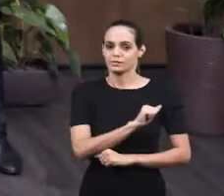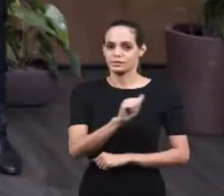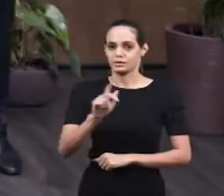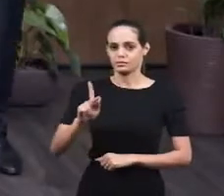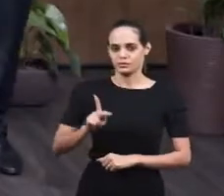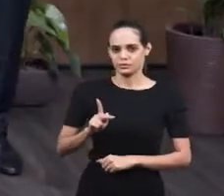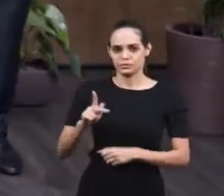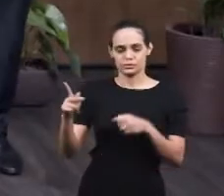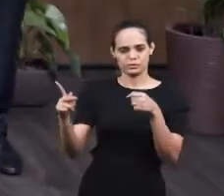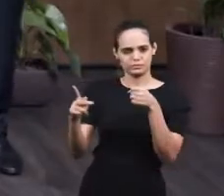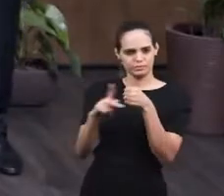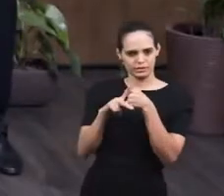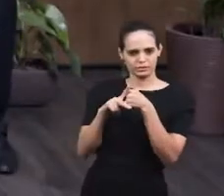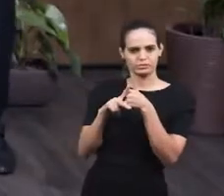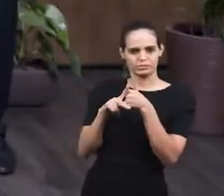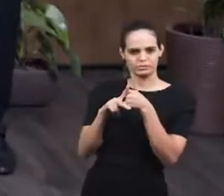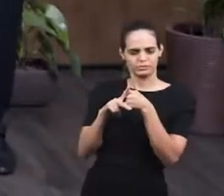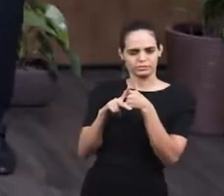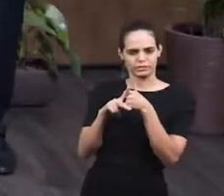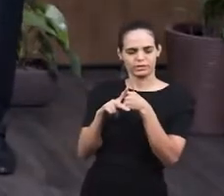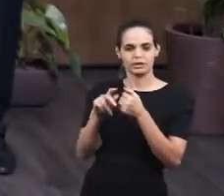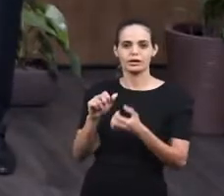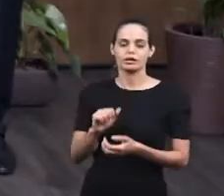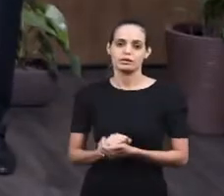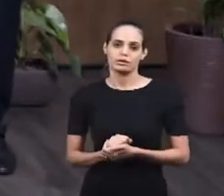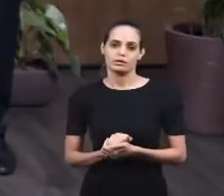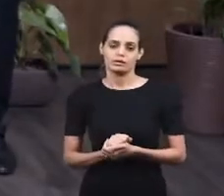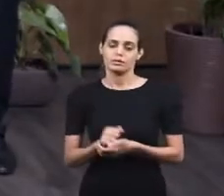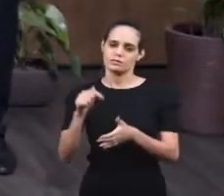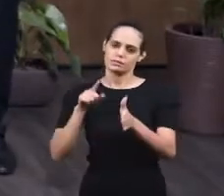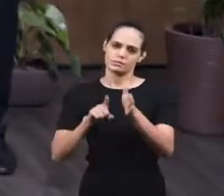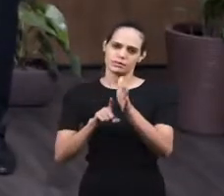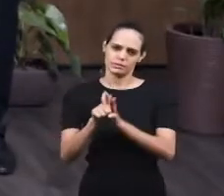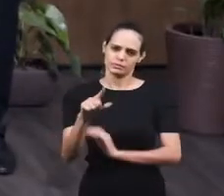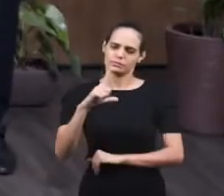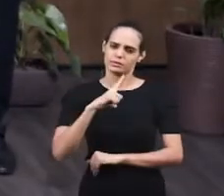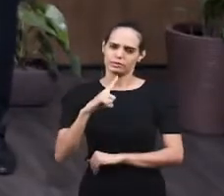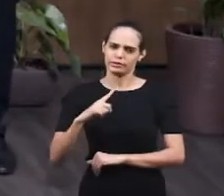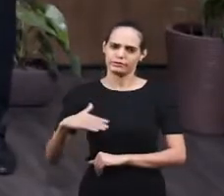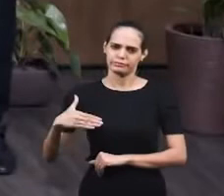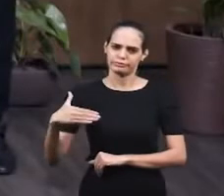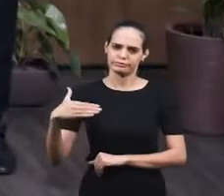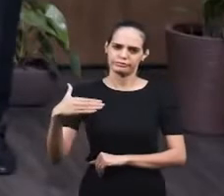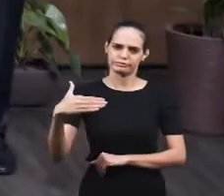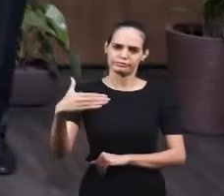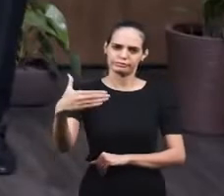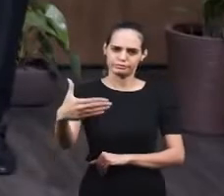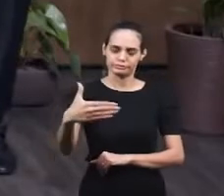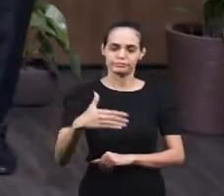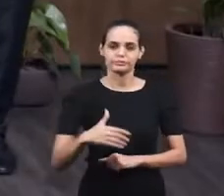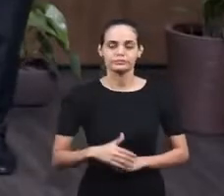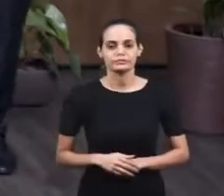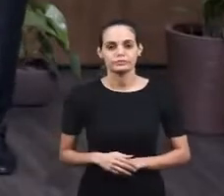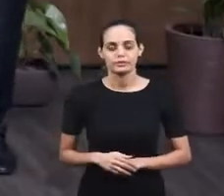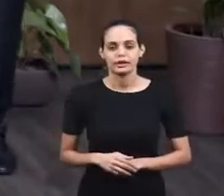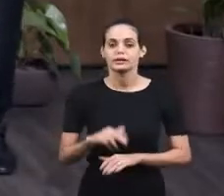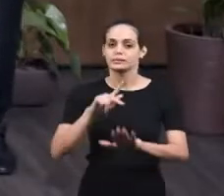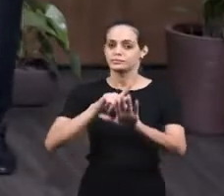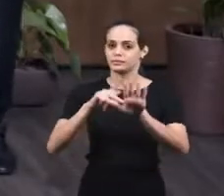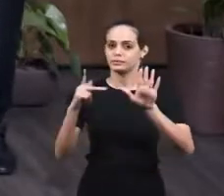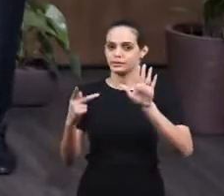by a question that was made by one of the apostles, Peter. And we see how things unfolded from this